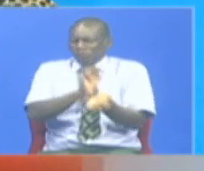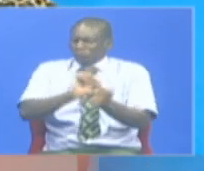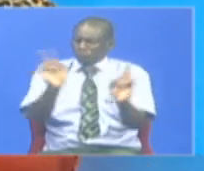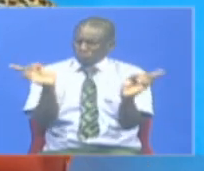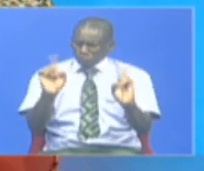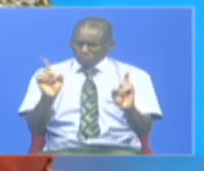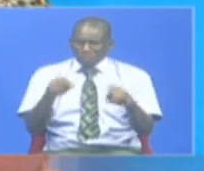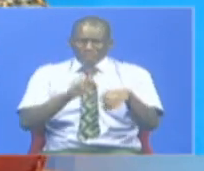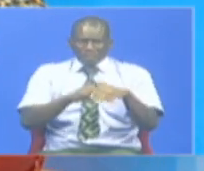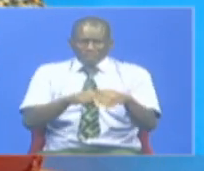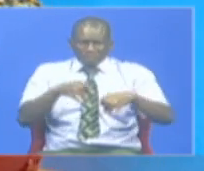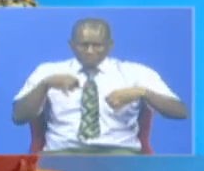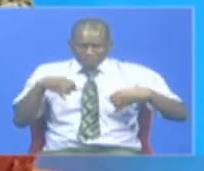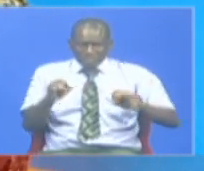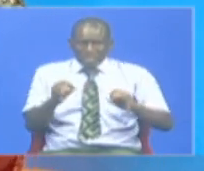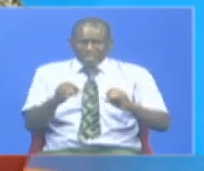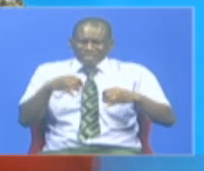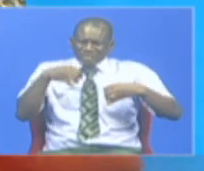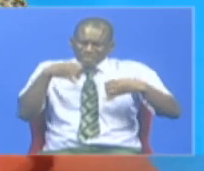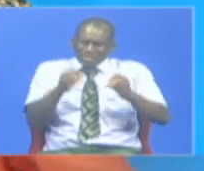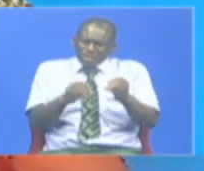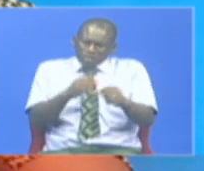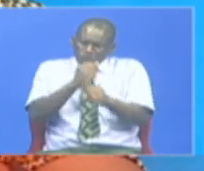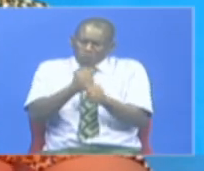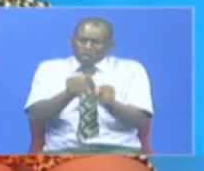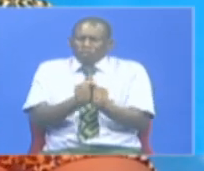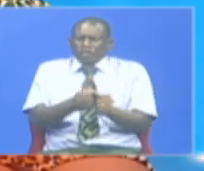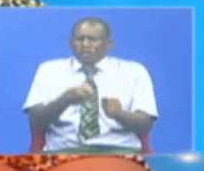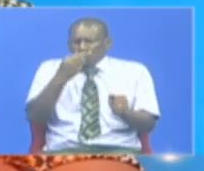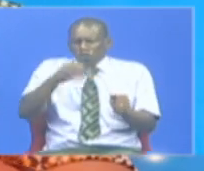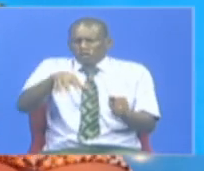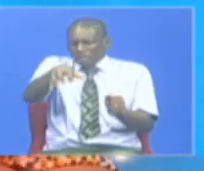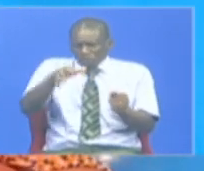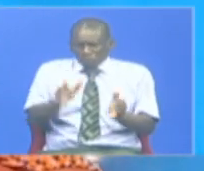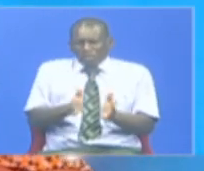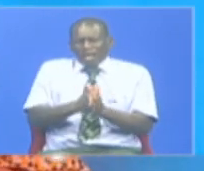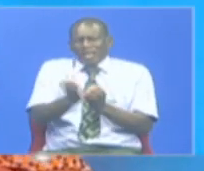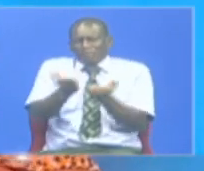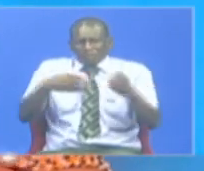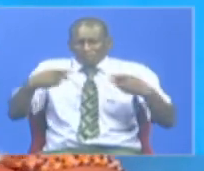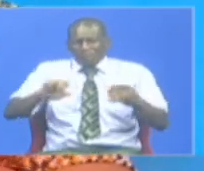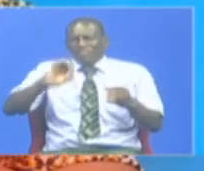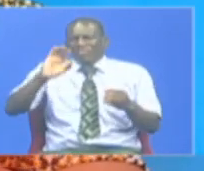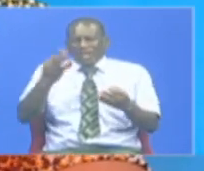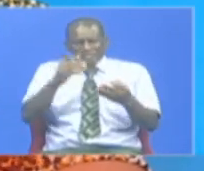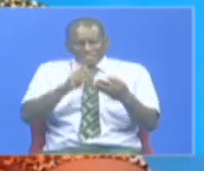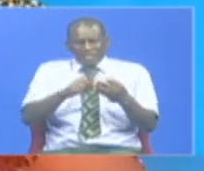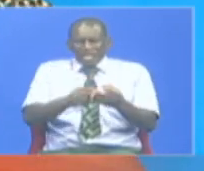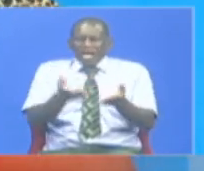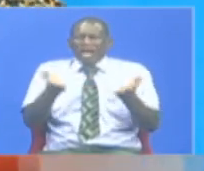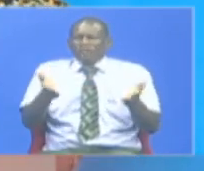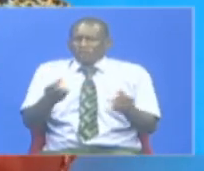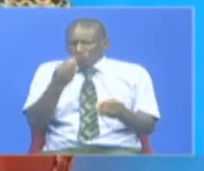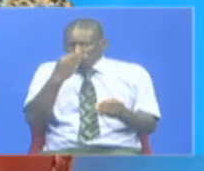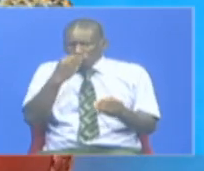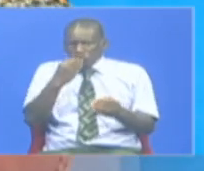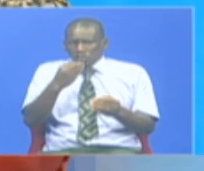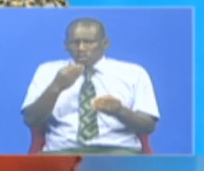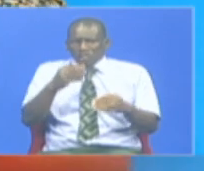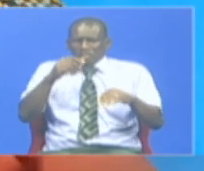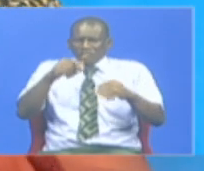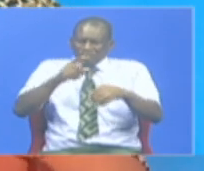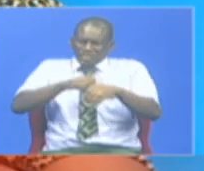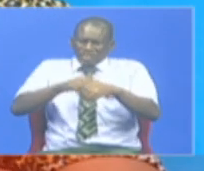when handling our food transporters and vendors. Three, availability of food throughout the pandemic